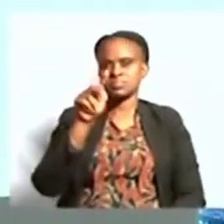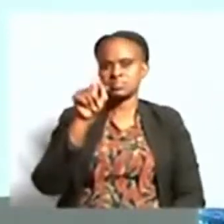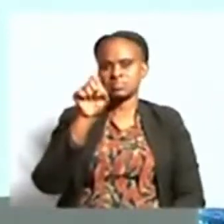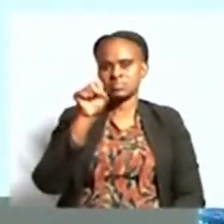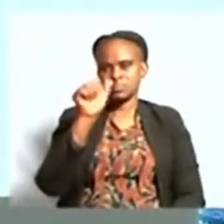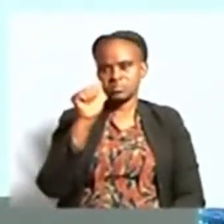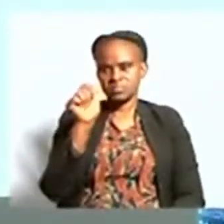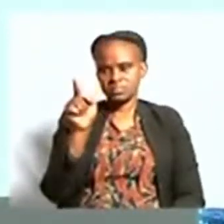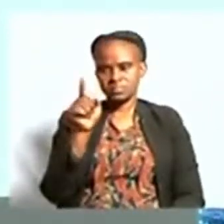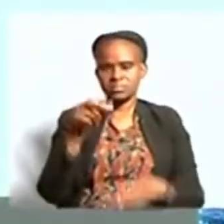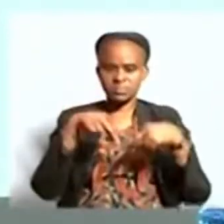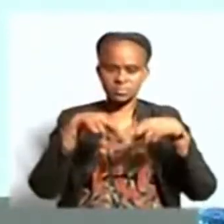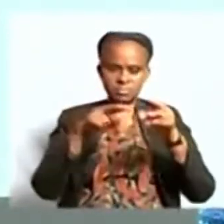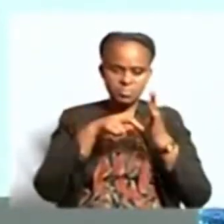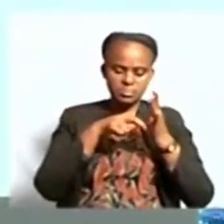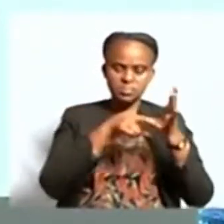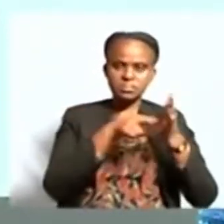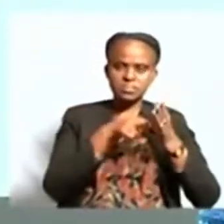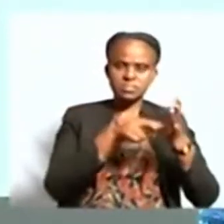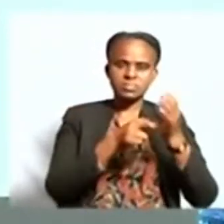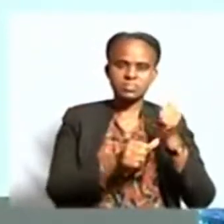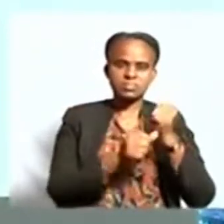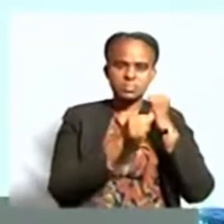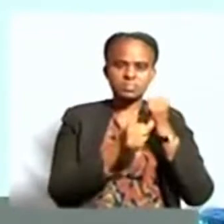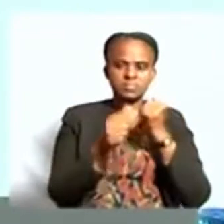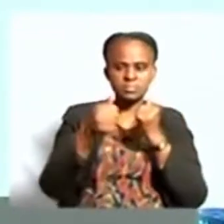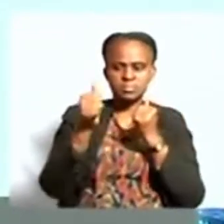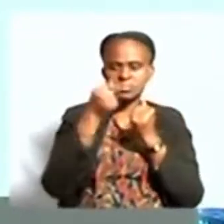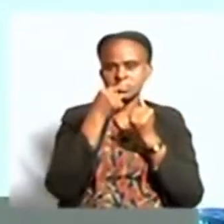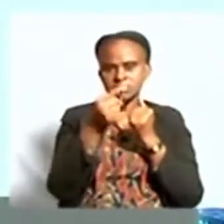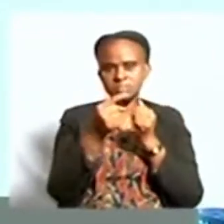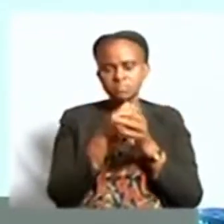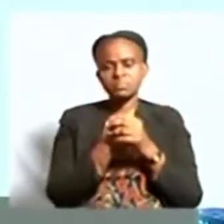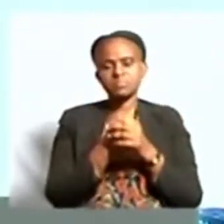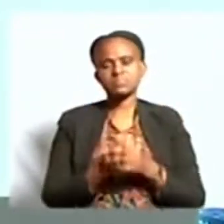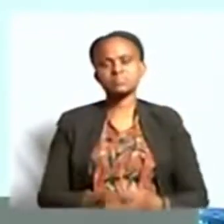RTSA, Road Transport Agency, is saying that